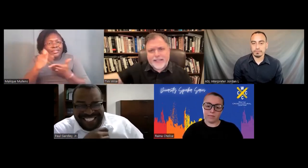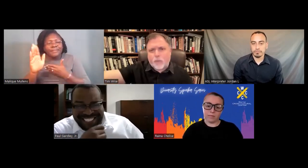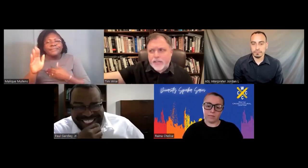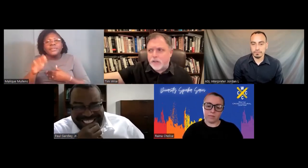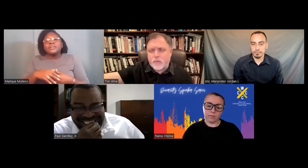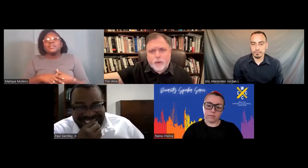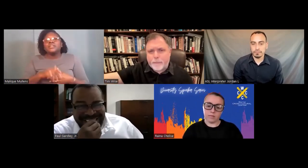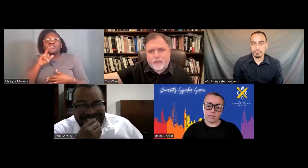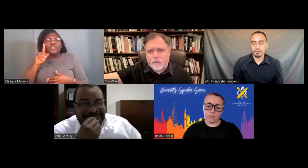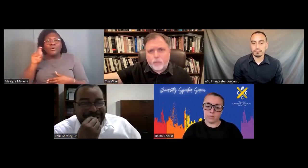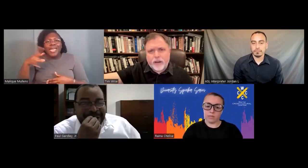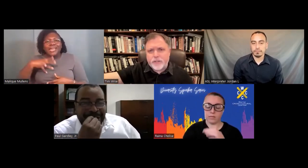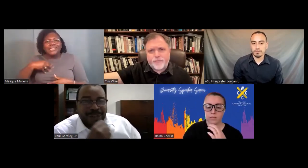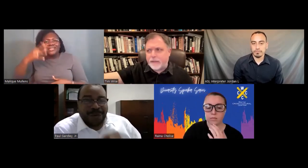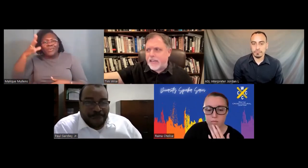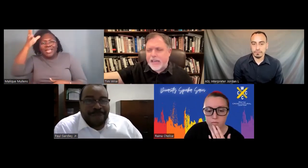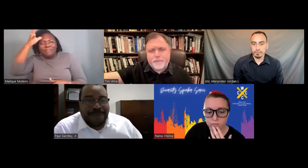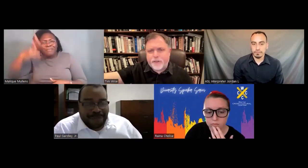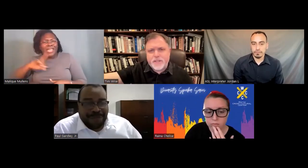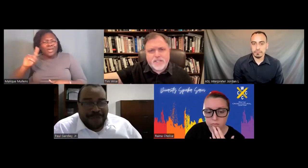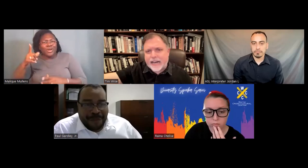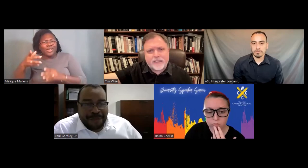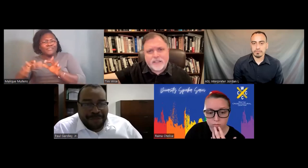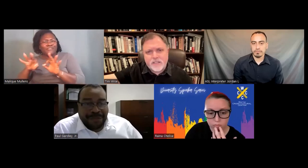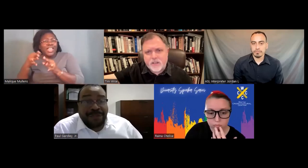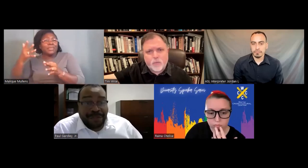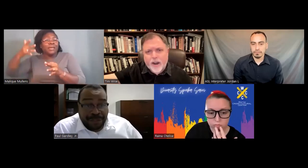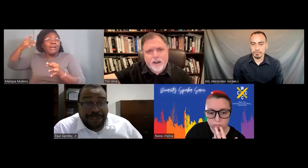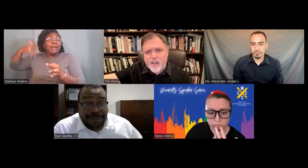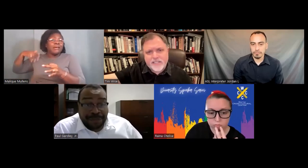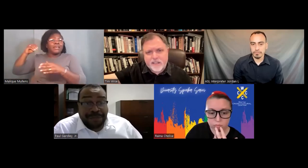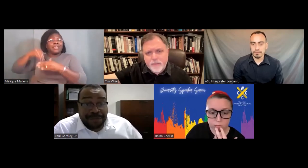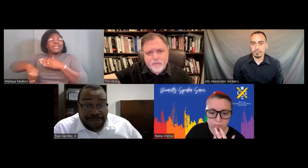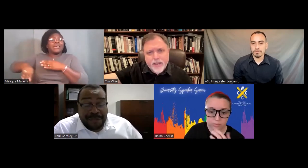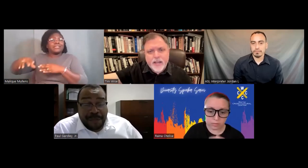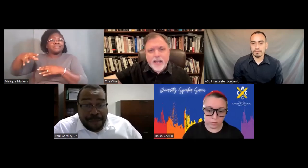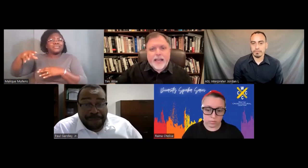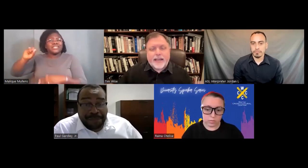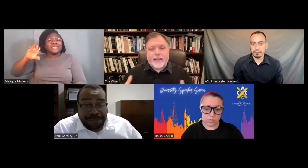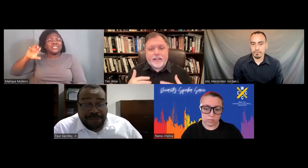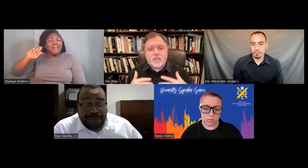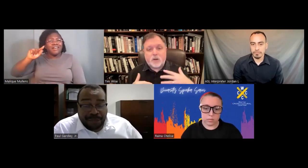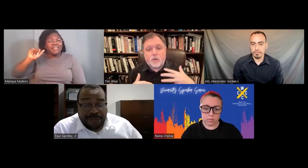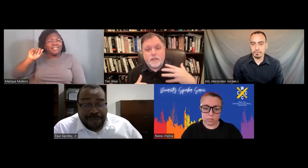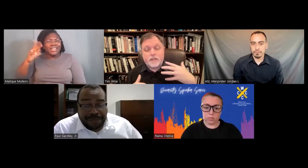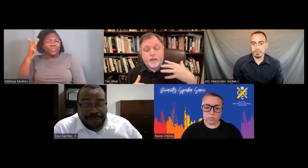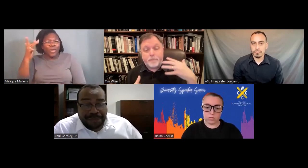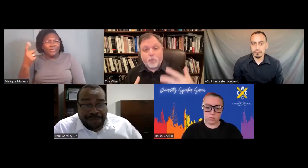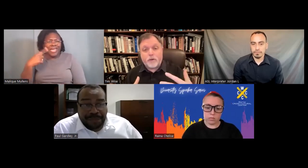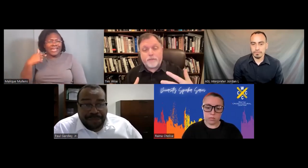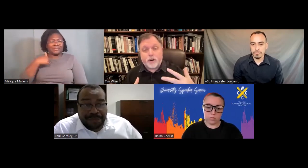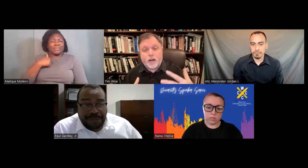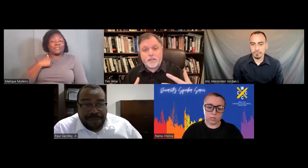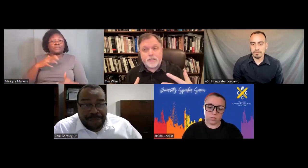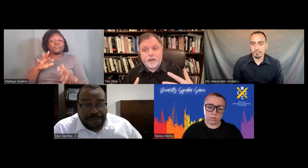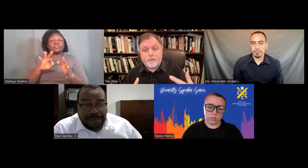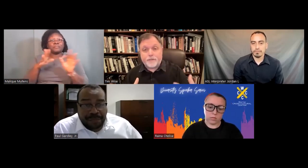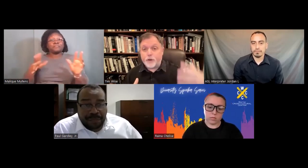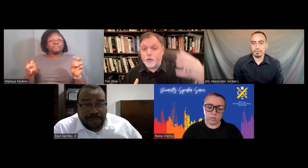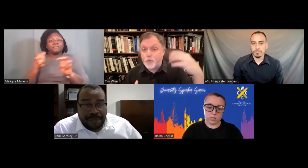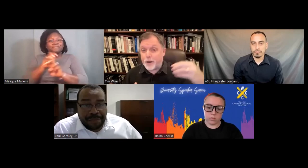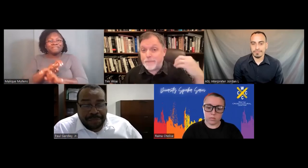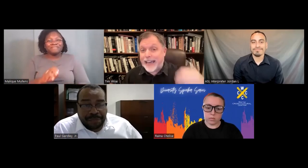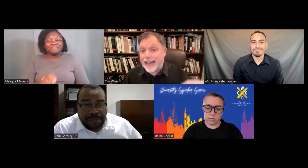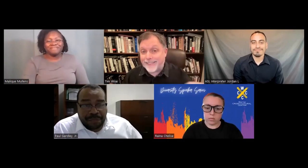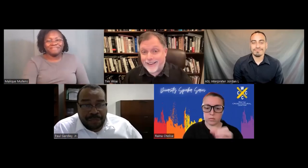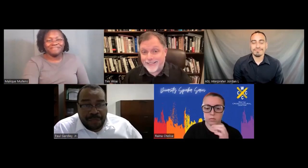don't ask that white dude about where his family came from in Scotland. So why are you asking me, right? And so it's important for us, for